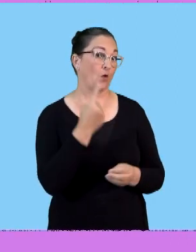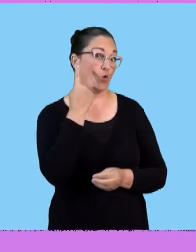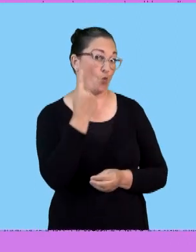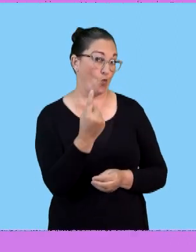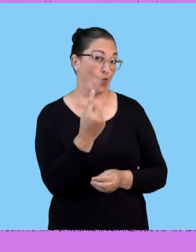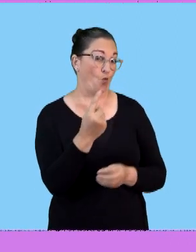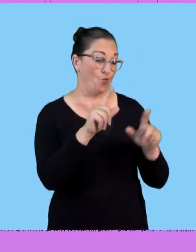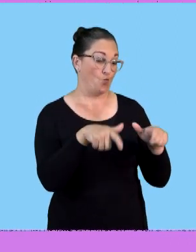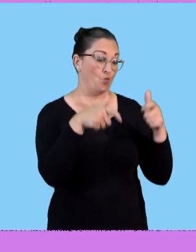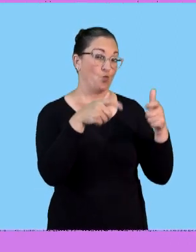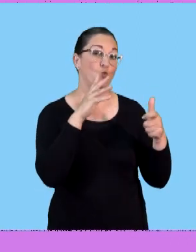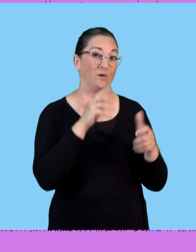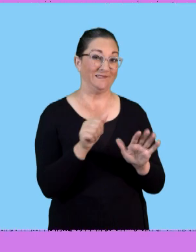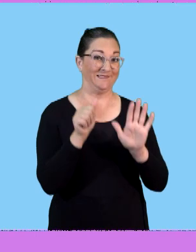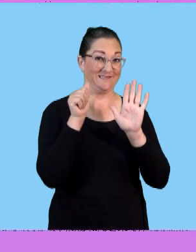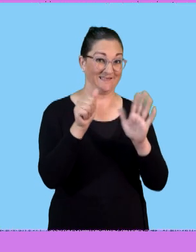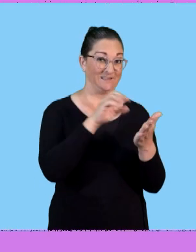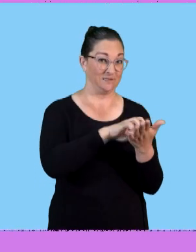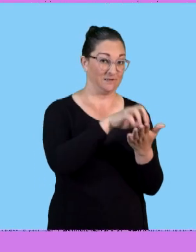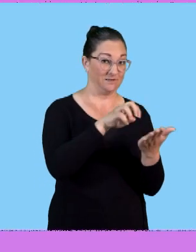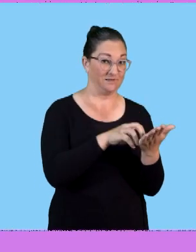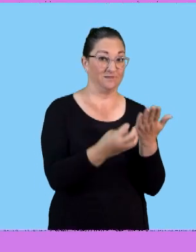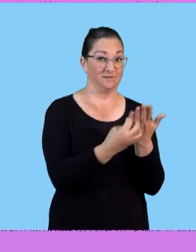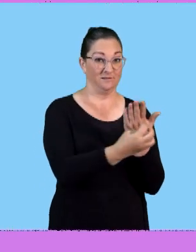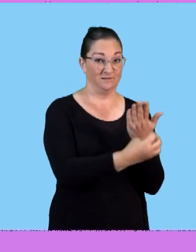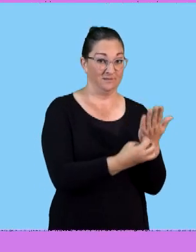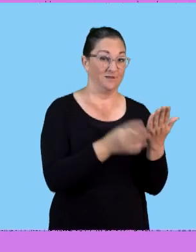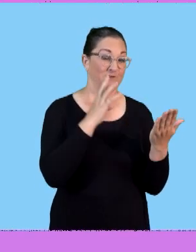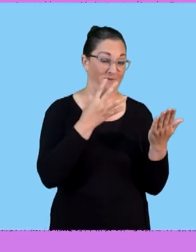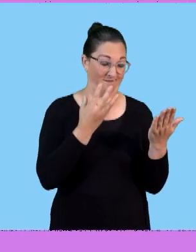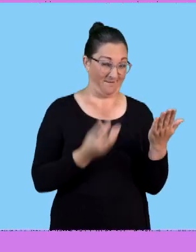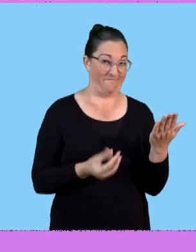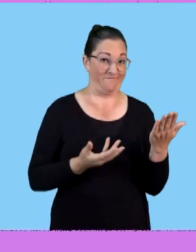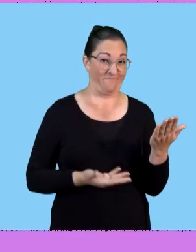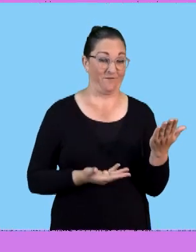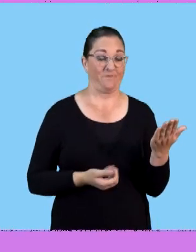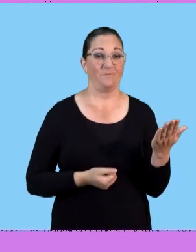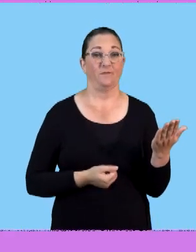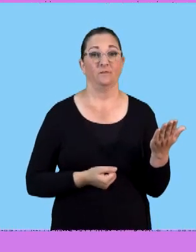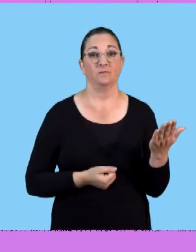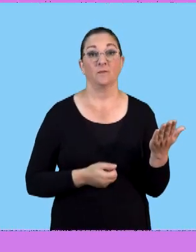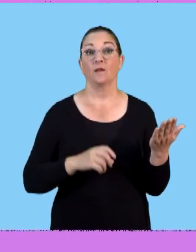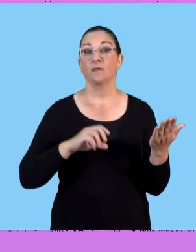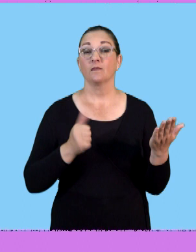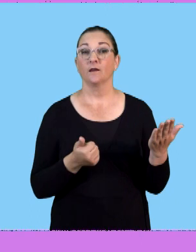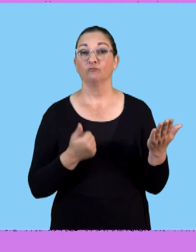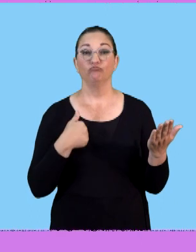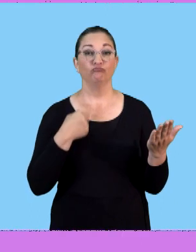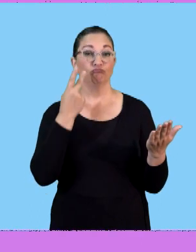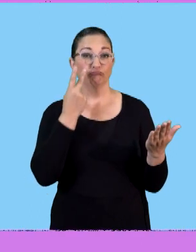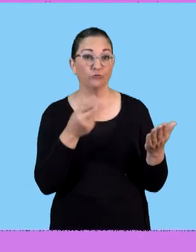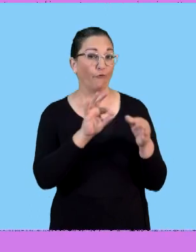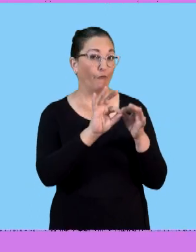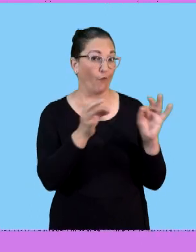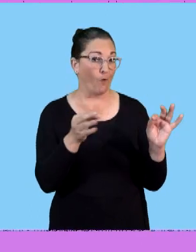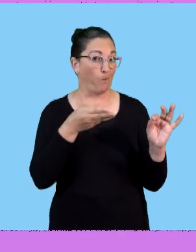consist of what? Of 6 triangular pieces, right? Or shapes. 3 on the one side as well as 3 on the other side. Then I